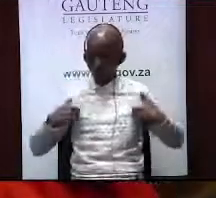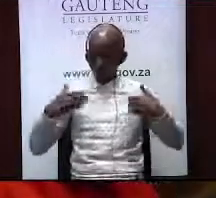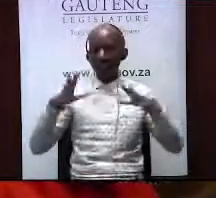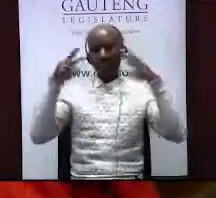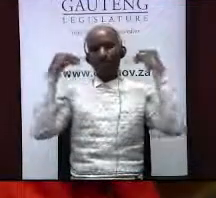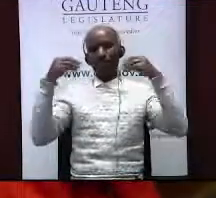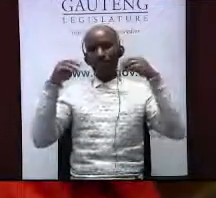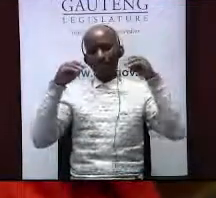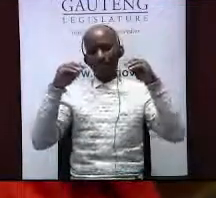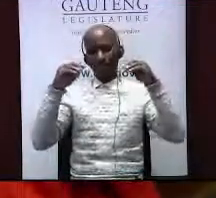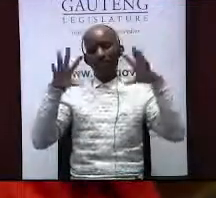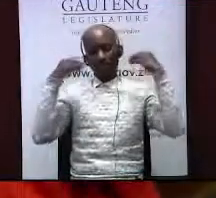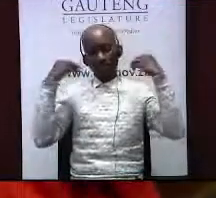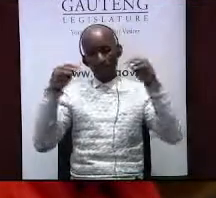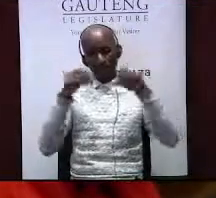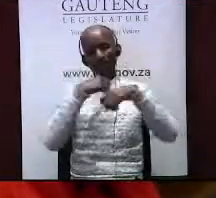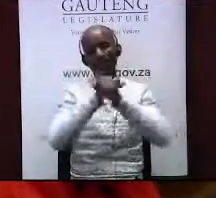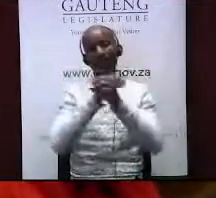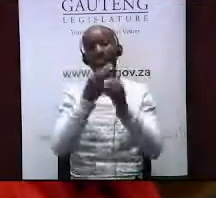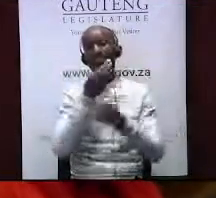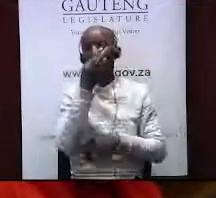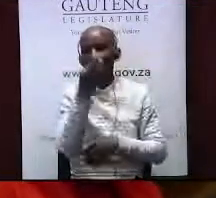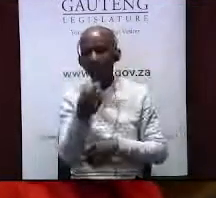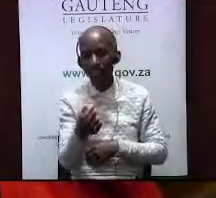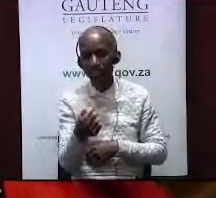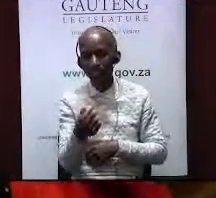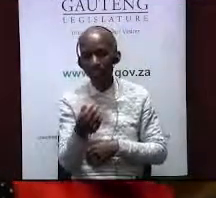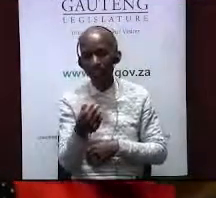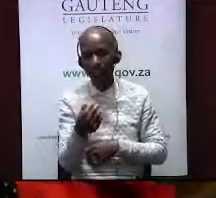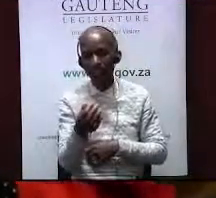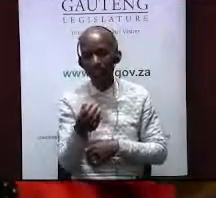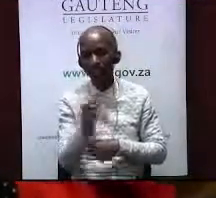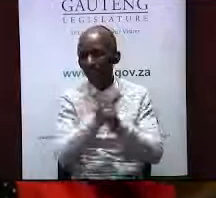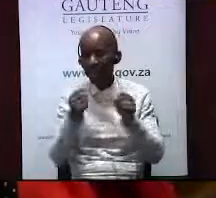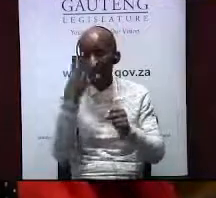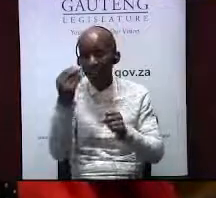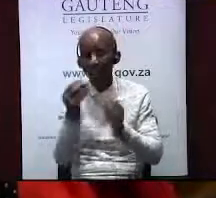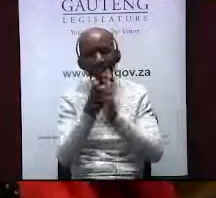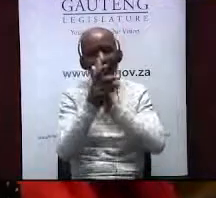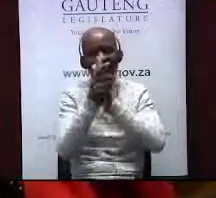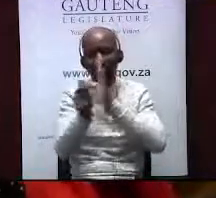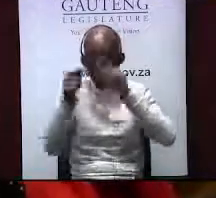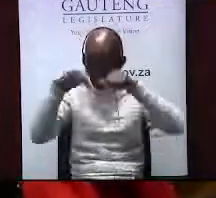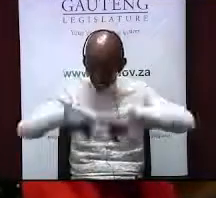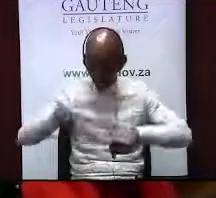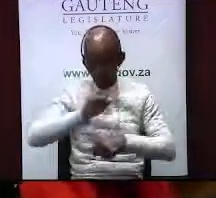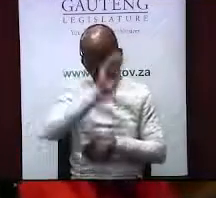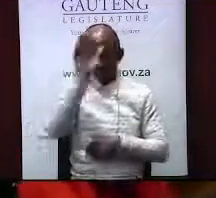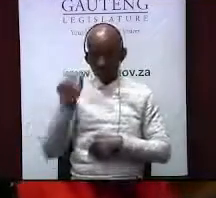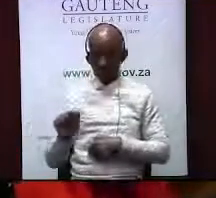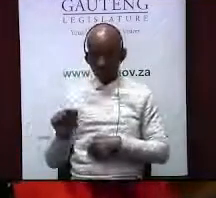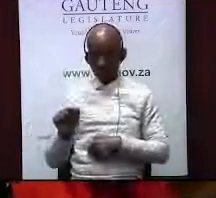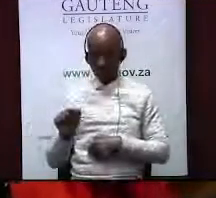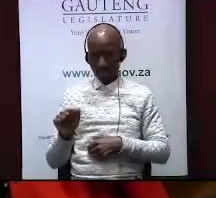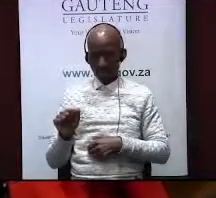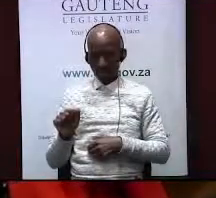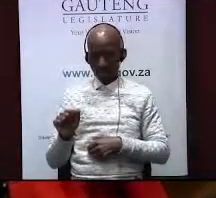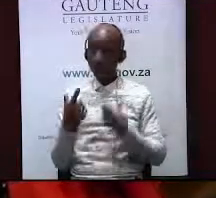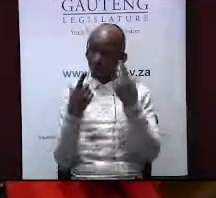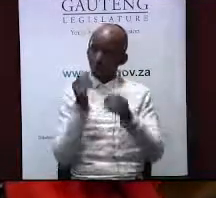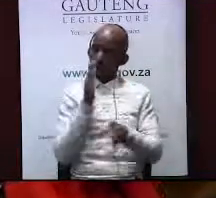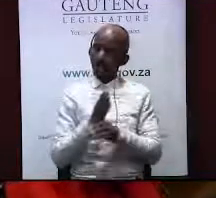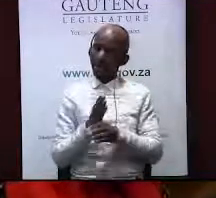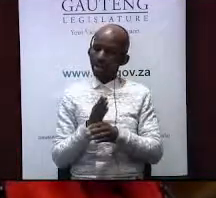and the business was based on the fact that we didn't have the skills here in South Africa to actually do